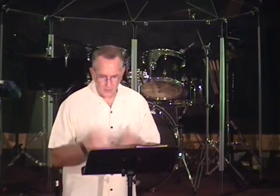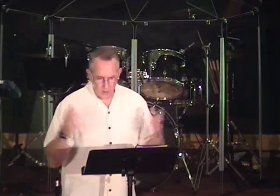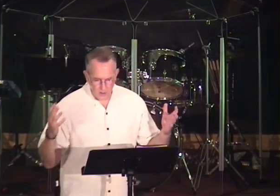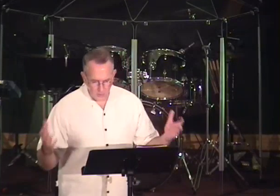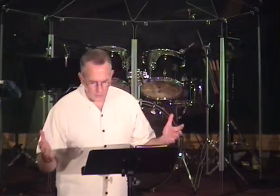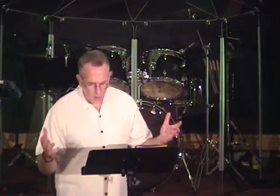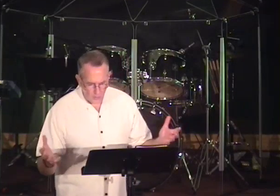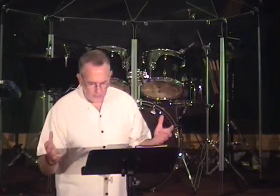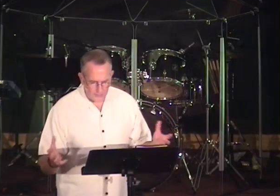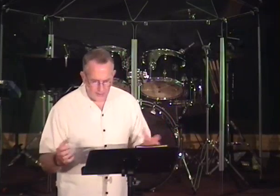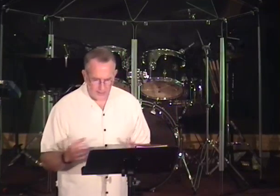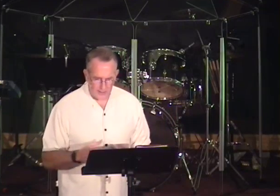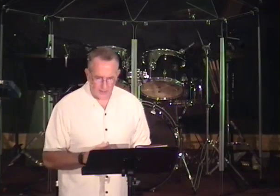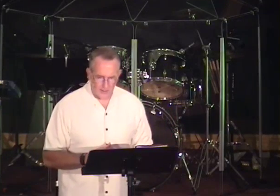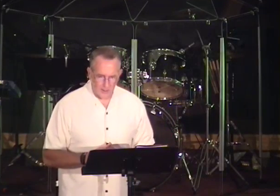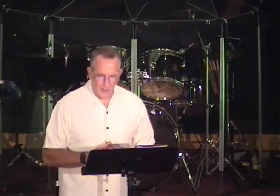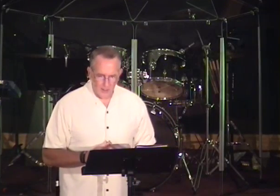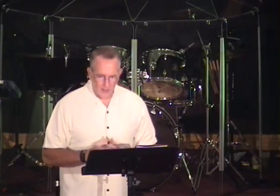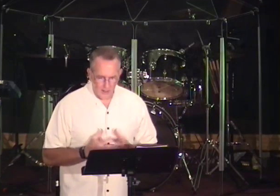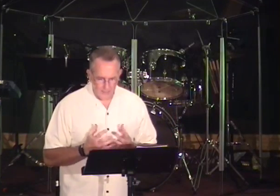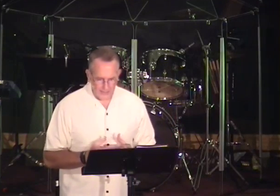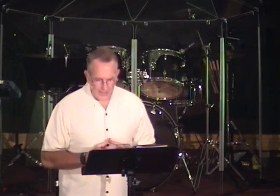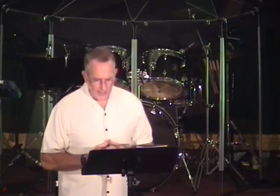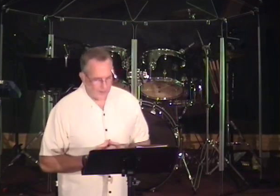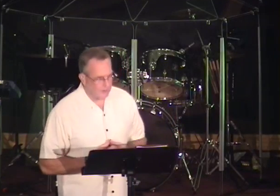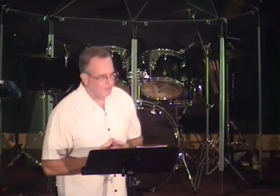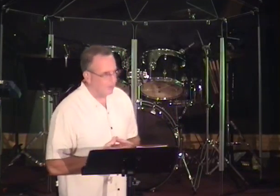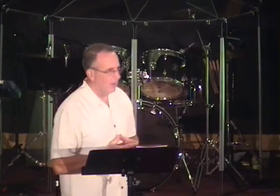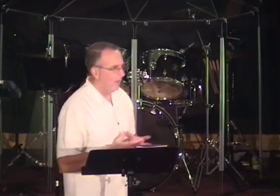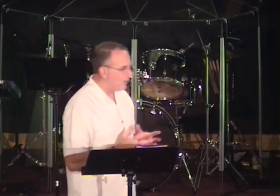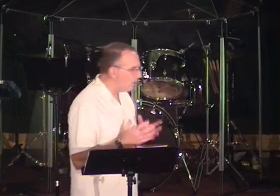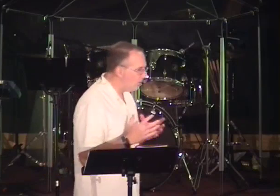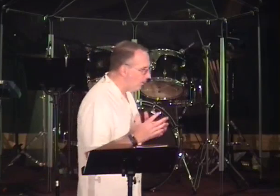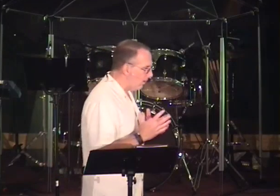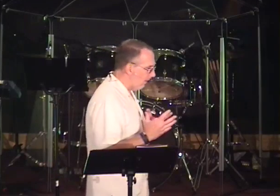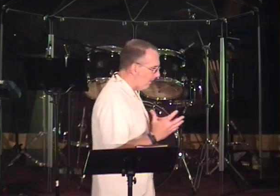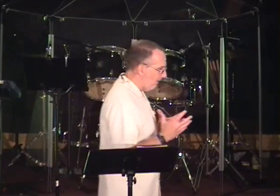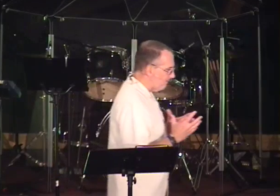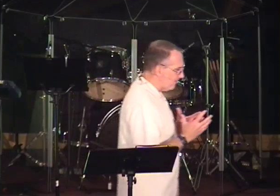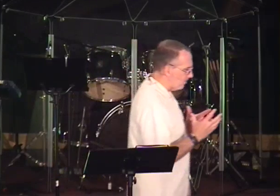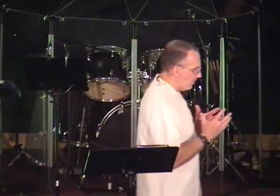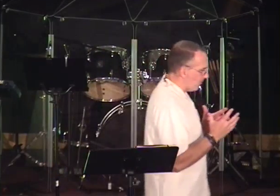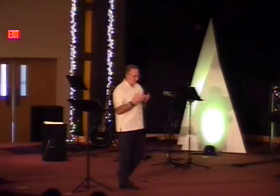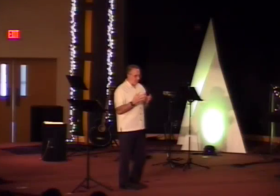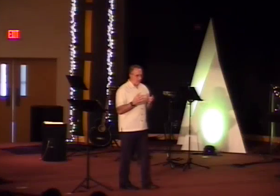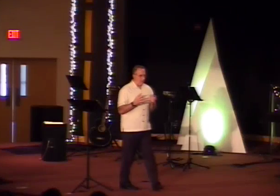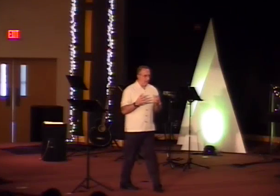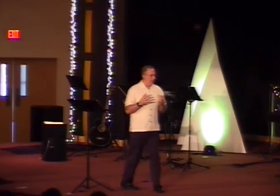And he says, "Lo, I'm with you always, even to the end of the age." So,